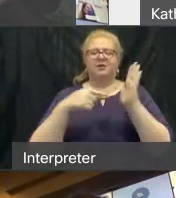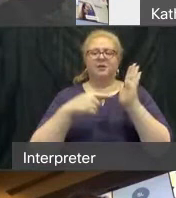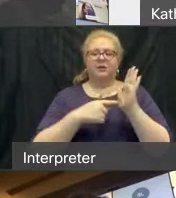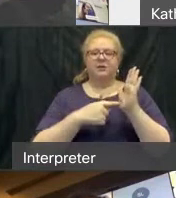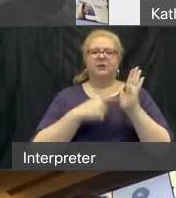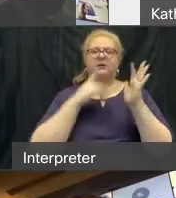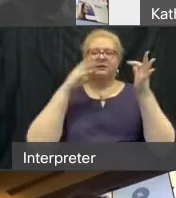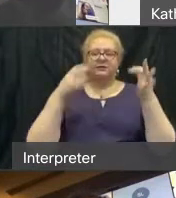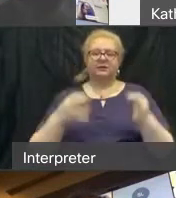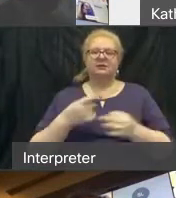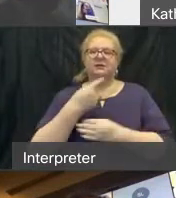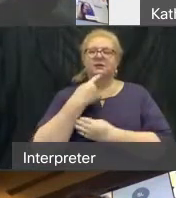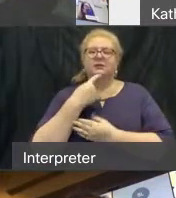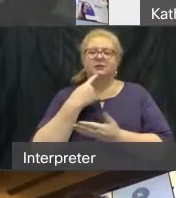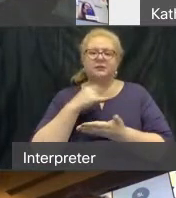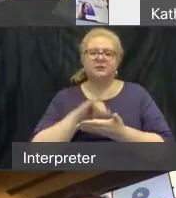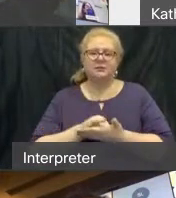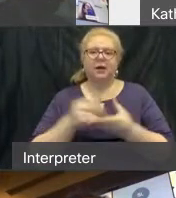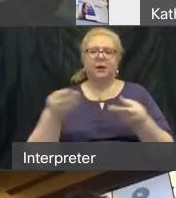the property